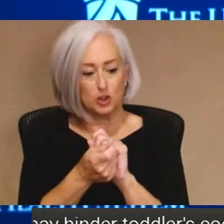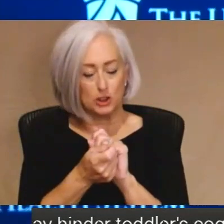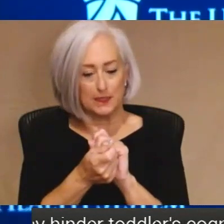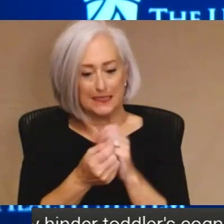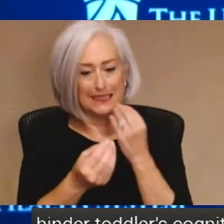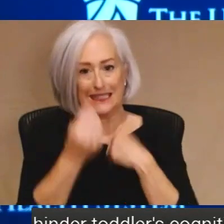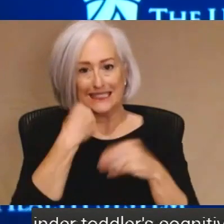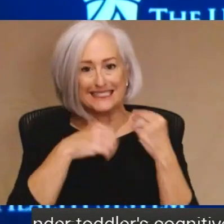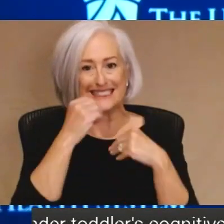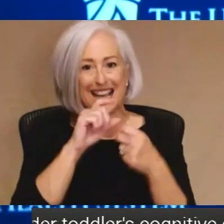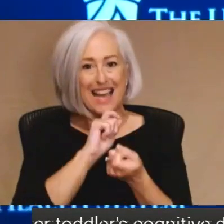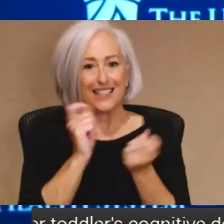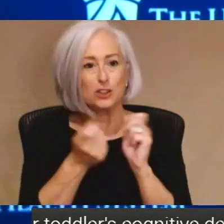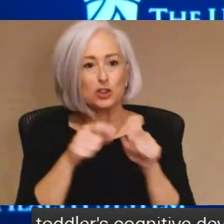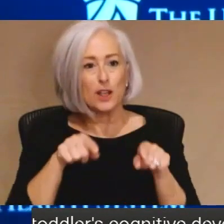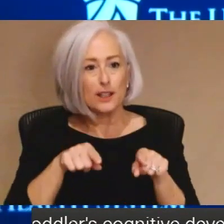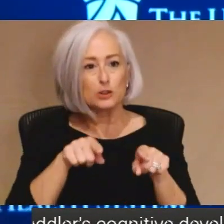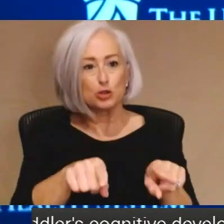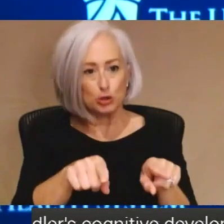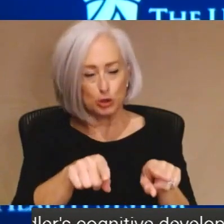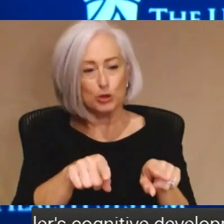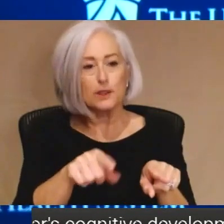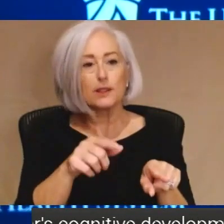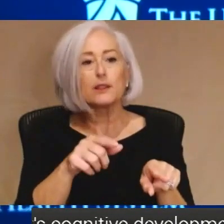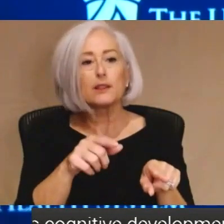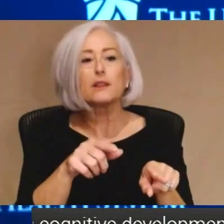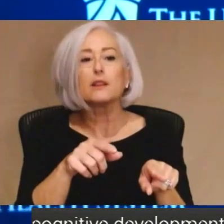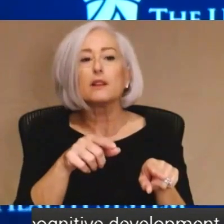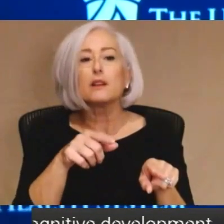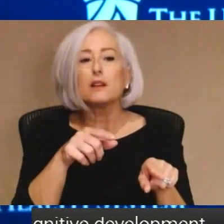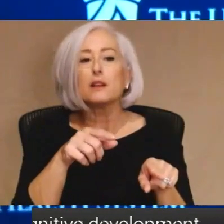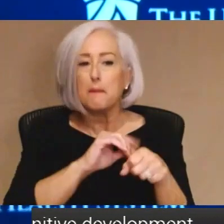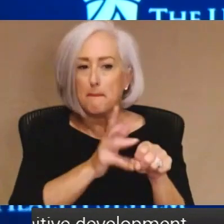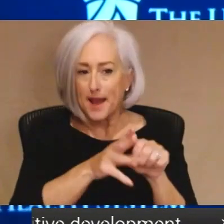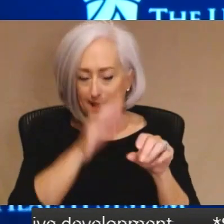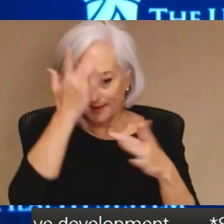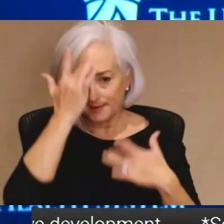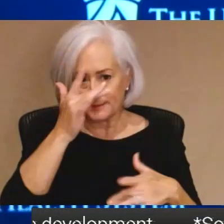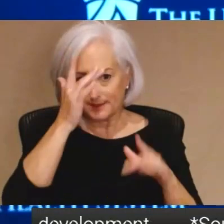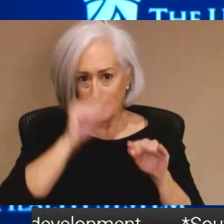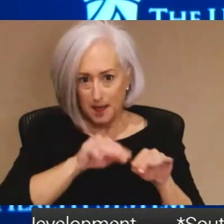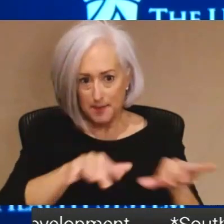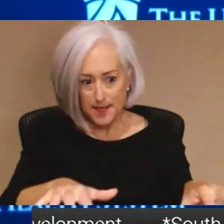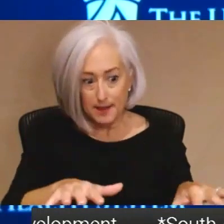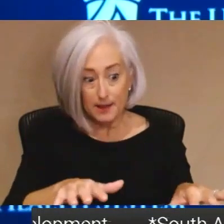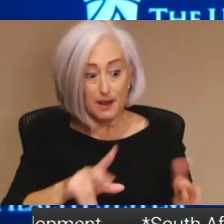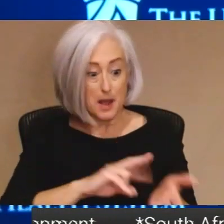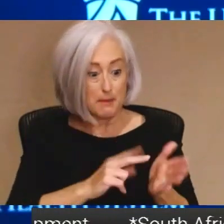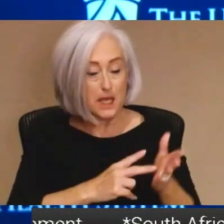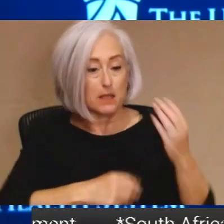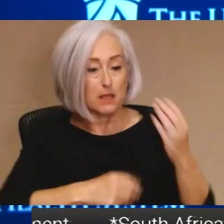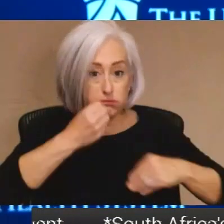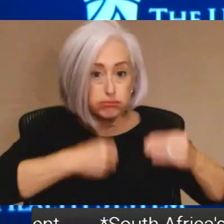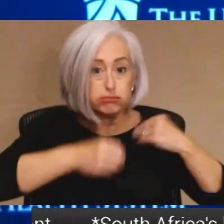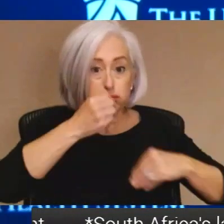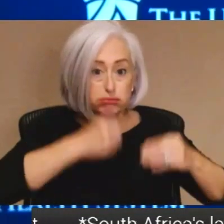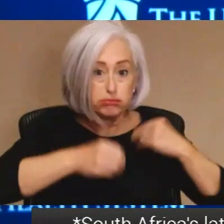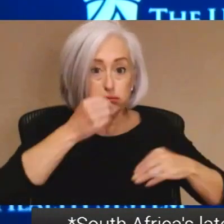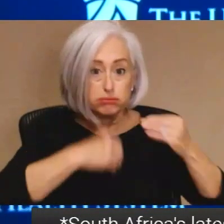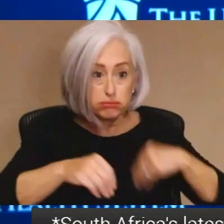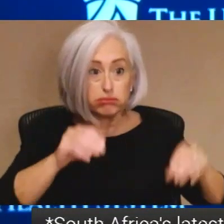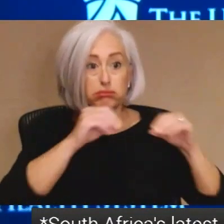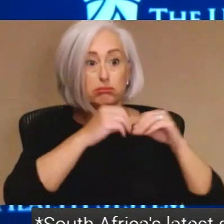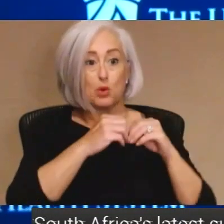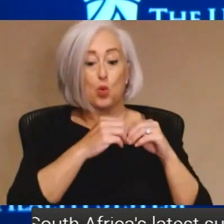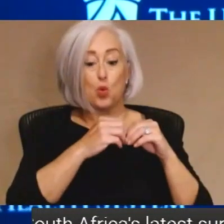where there's just more calories in, less activity, and so the shift toward more weight that's happened among